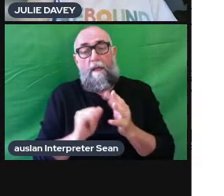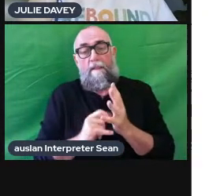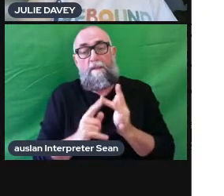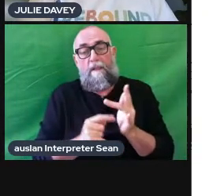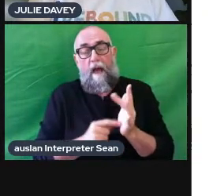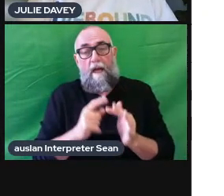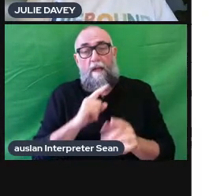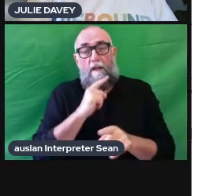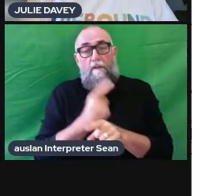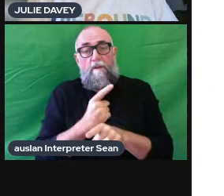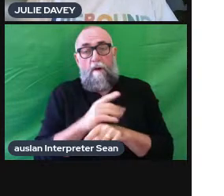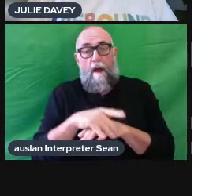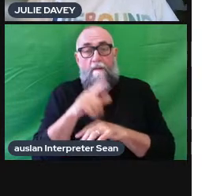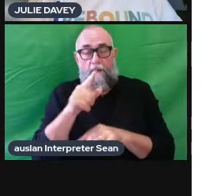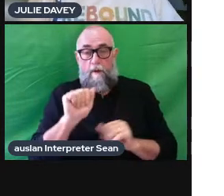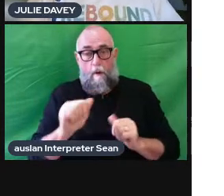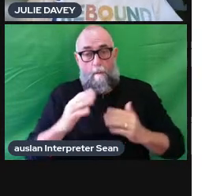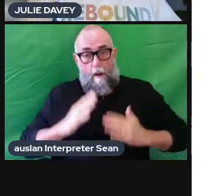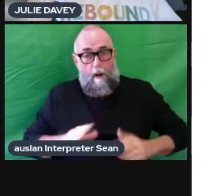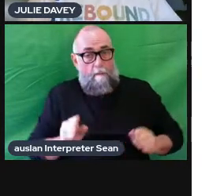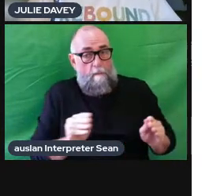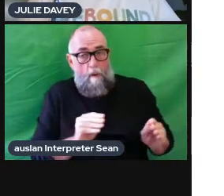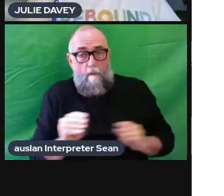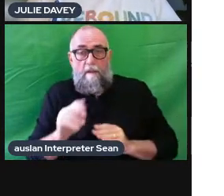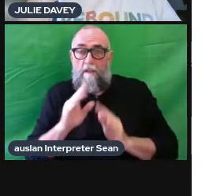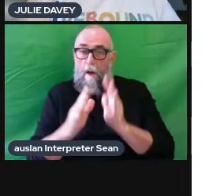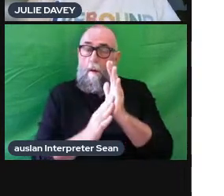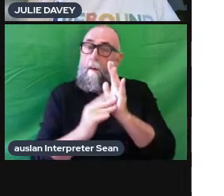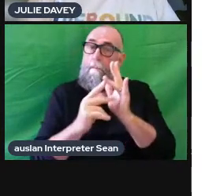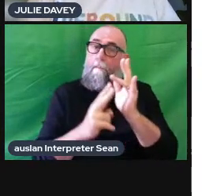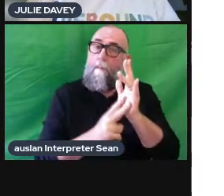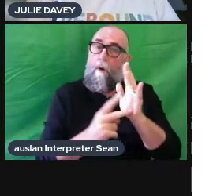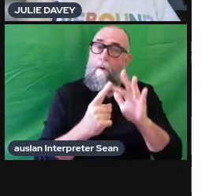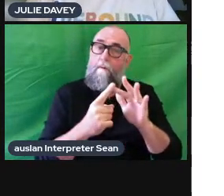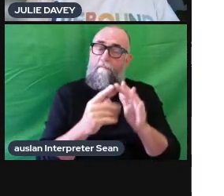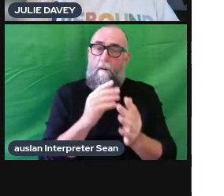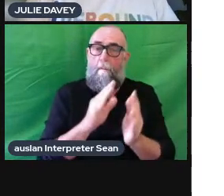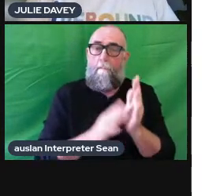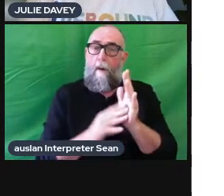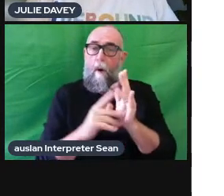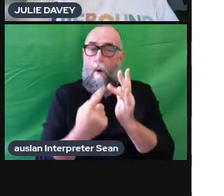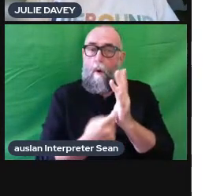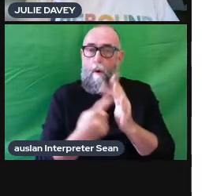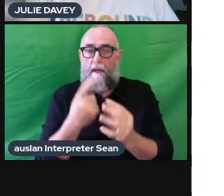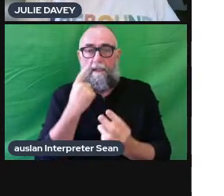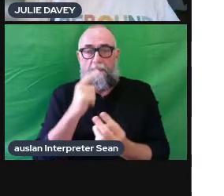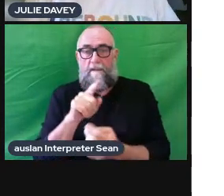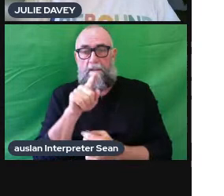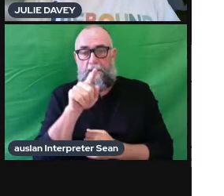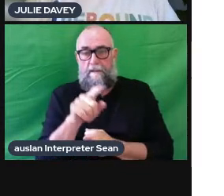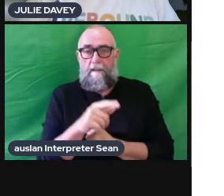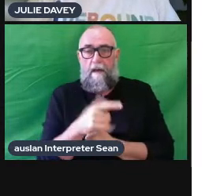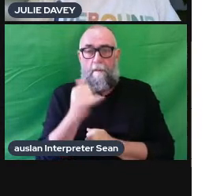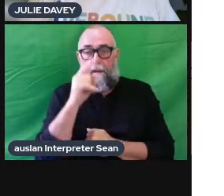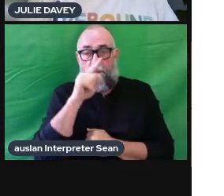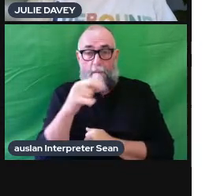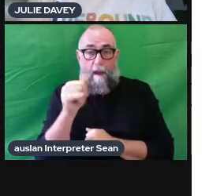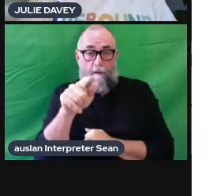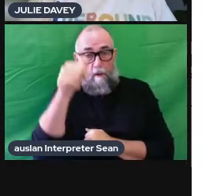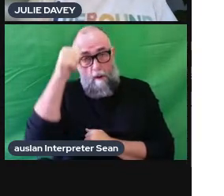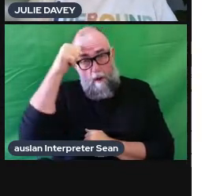so you can see here on the screen various people who you may or may not know who